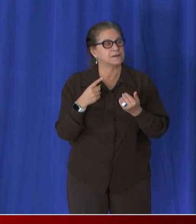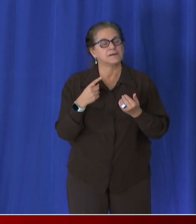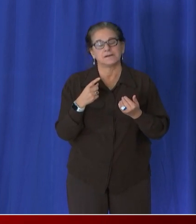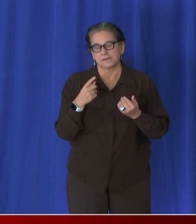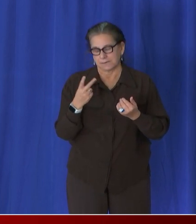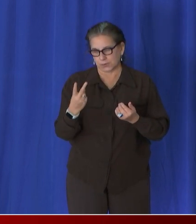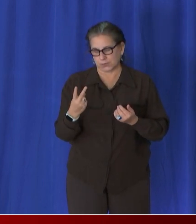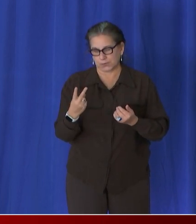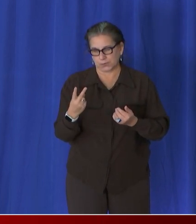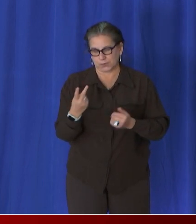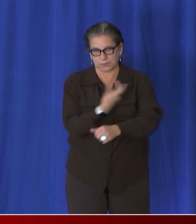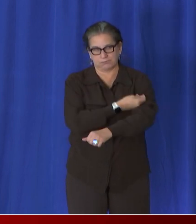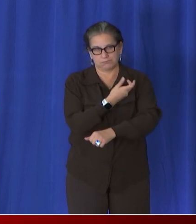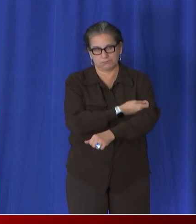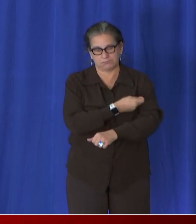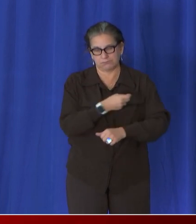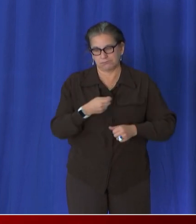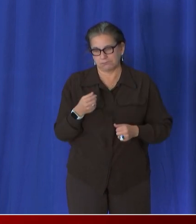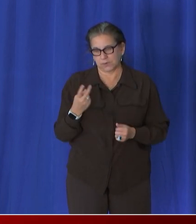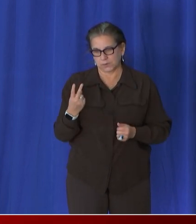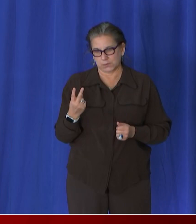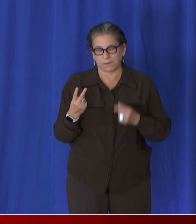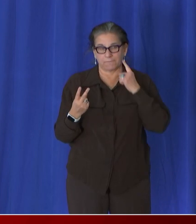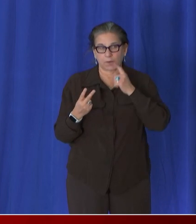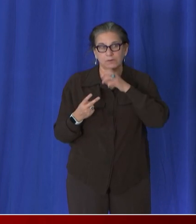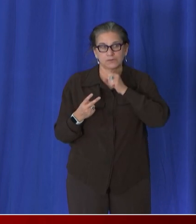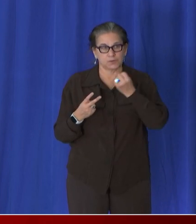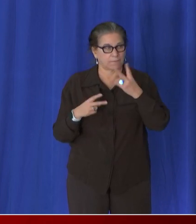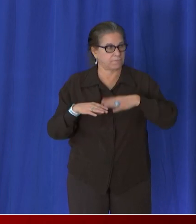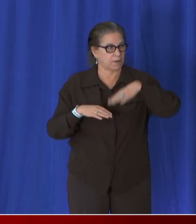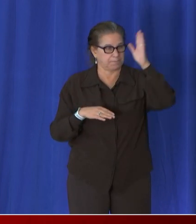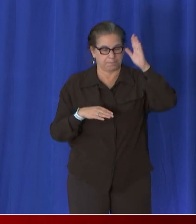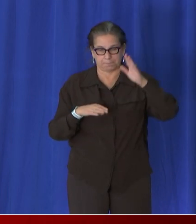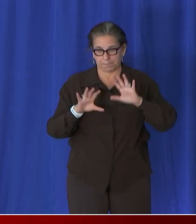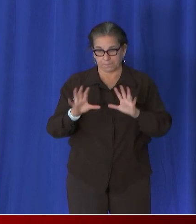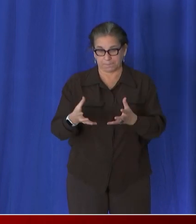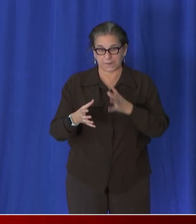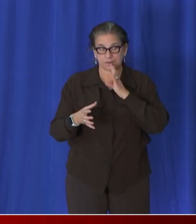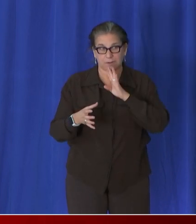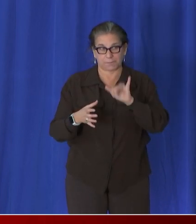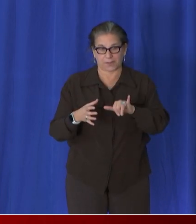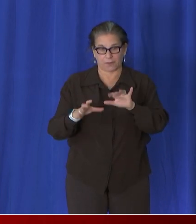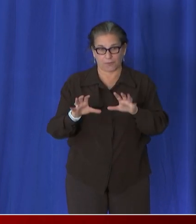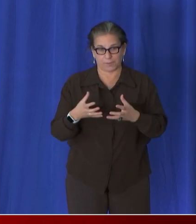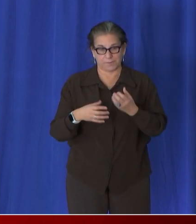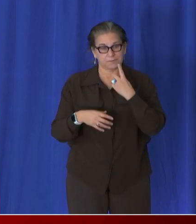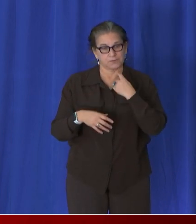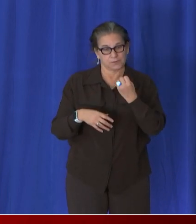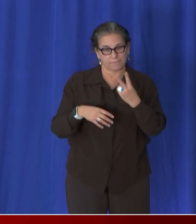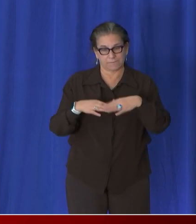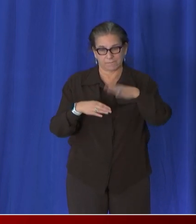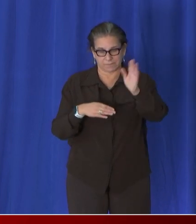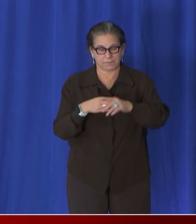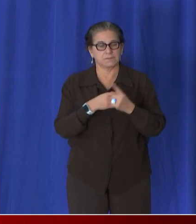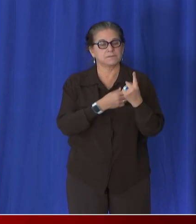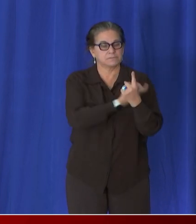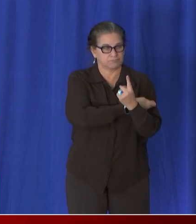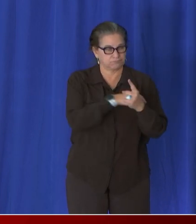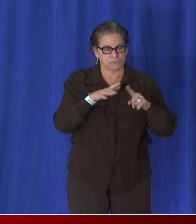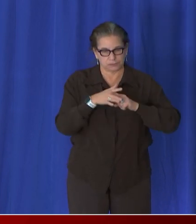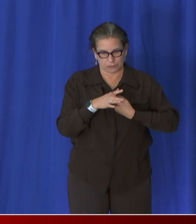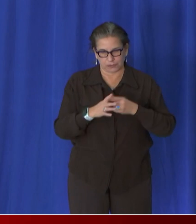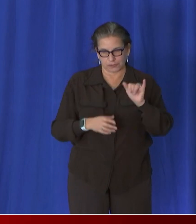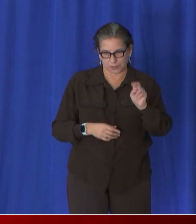by February 15th. Enforcement of the vaccine requirements, therefore, would begin by